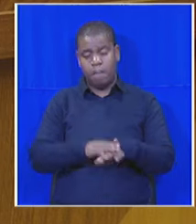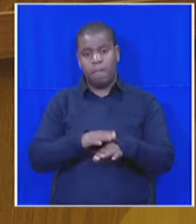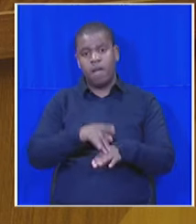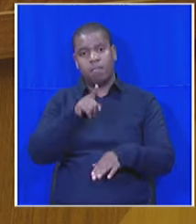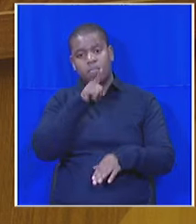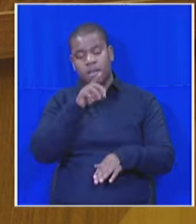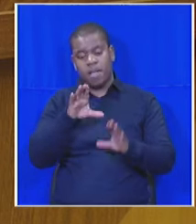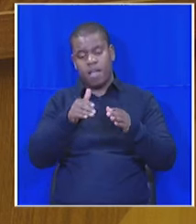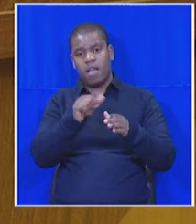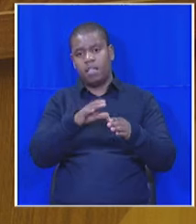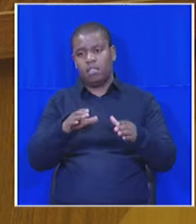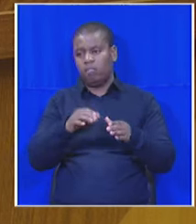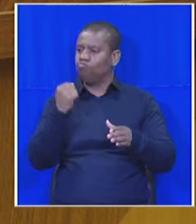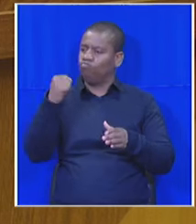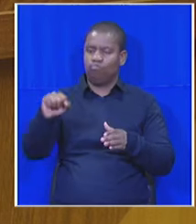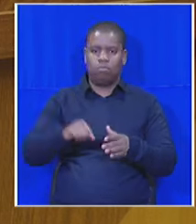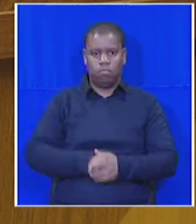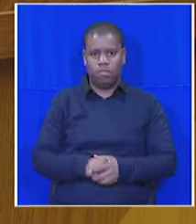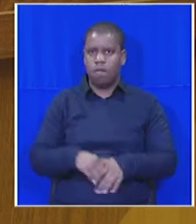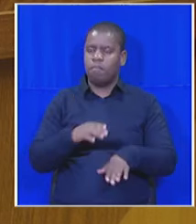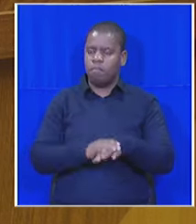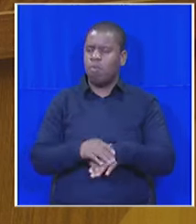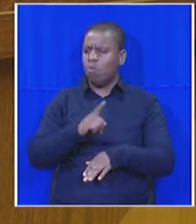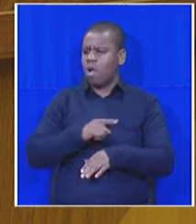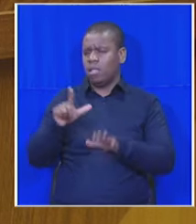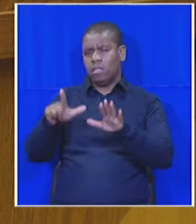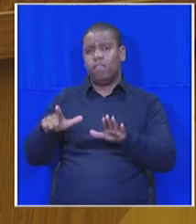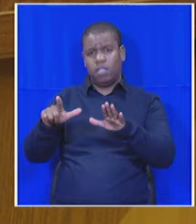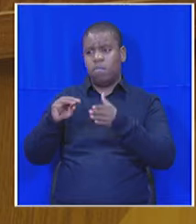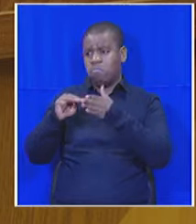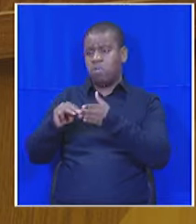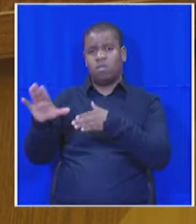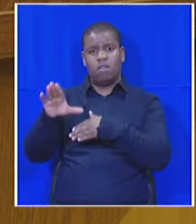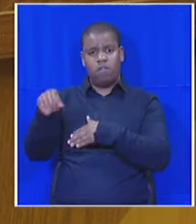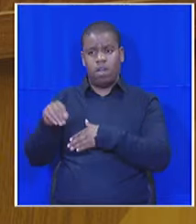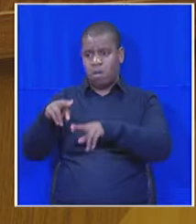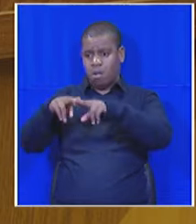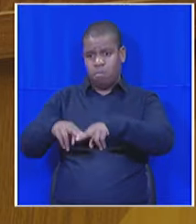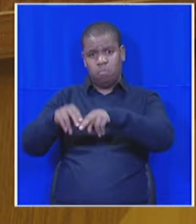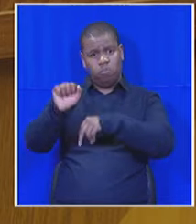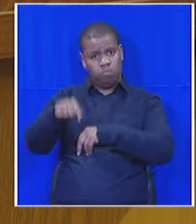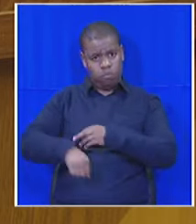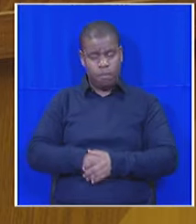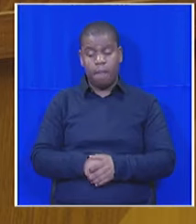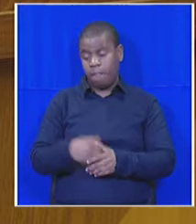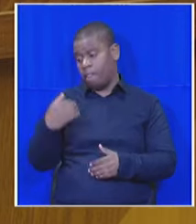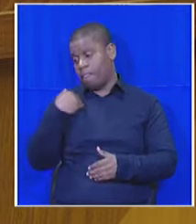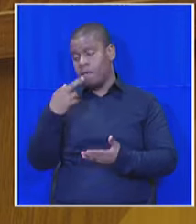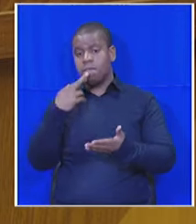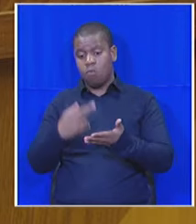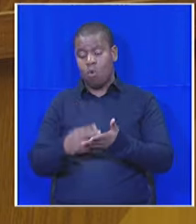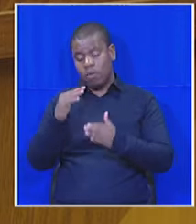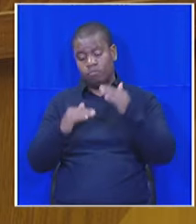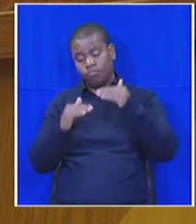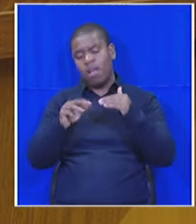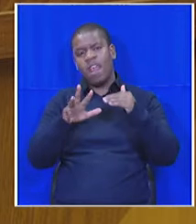no. Social grants are a lifeline to over 17 million South Africans. Recent reports reveal that close to 9 million